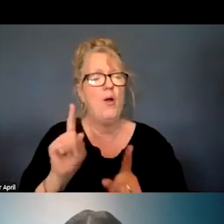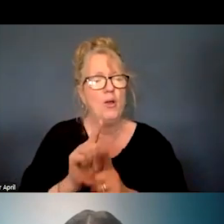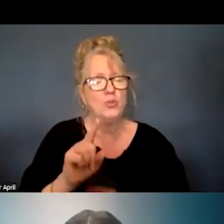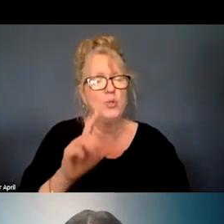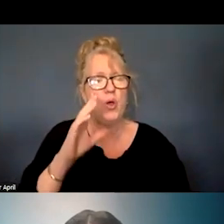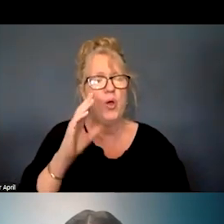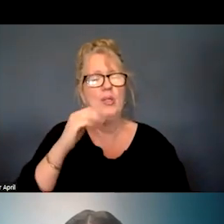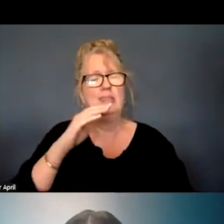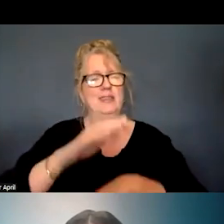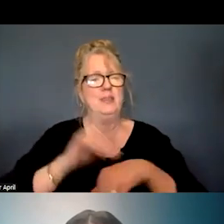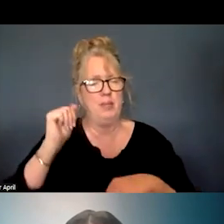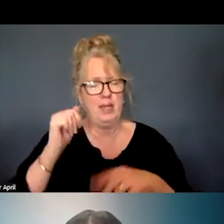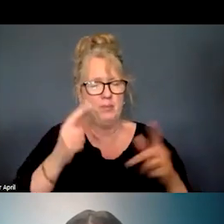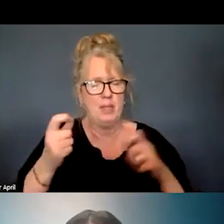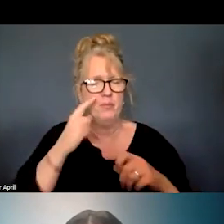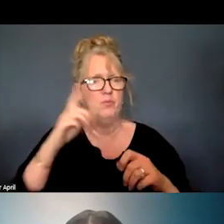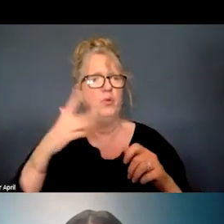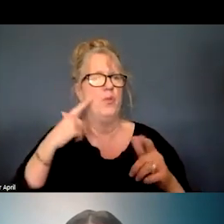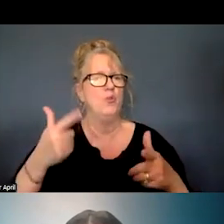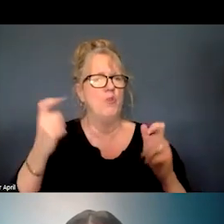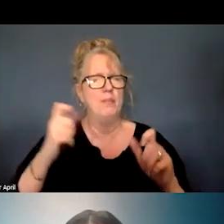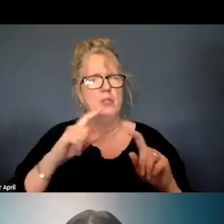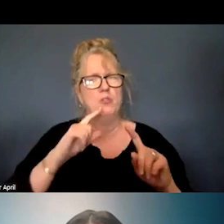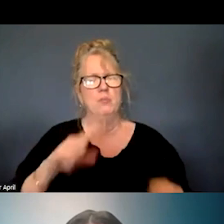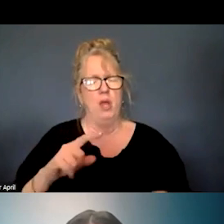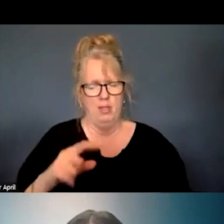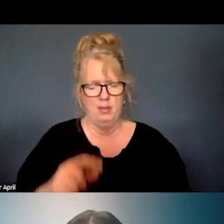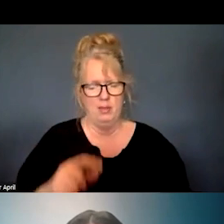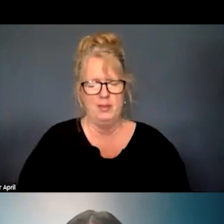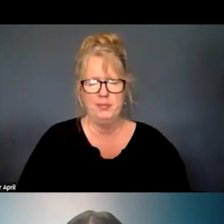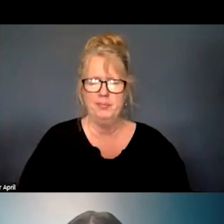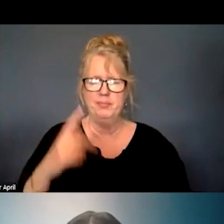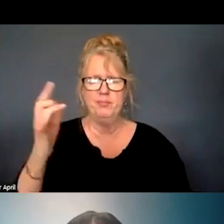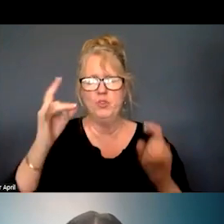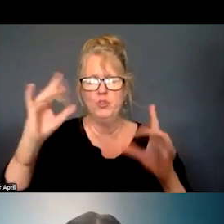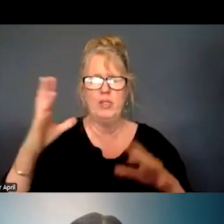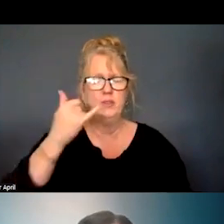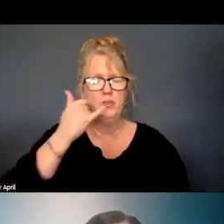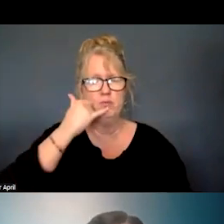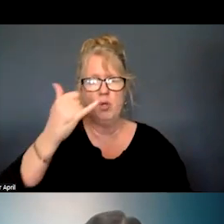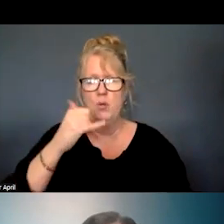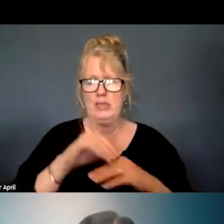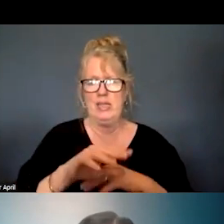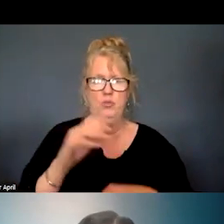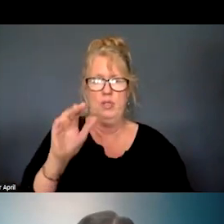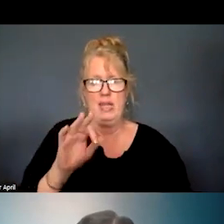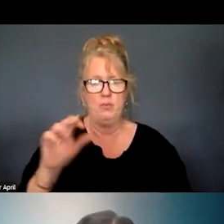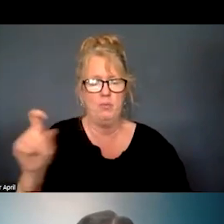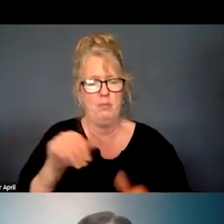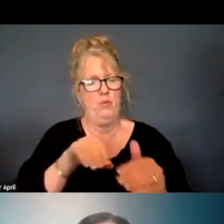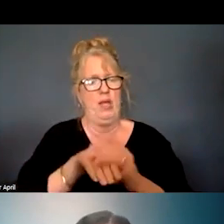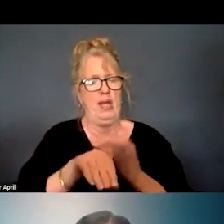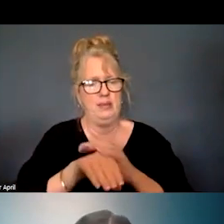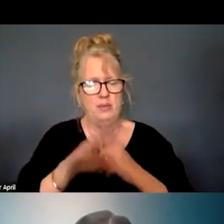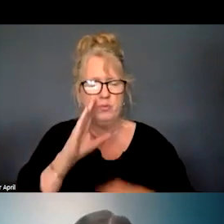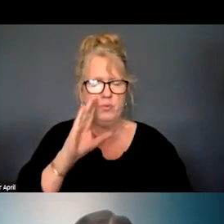dispatch management for the rapid response team. So the crisis phone counselor is at 911. They're accessing the web version of the